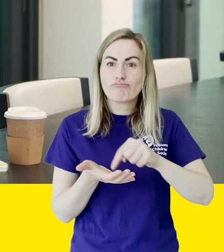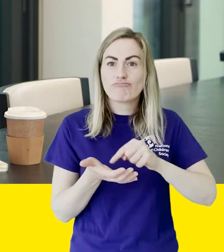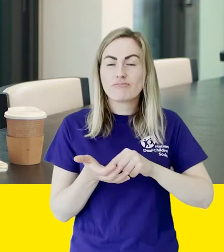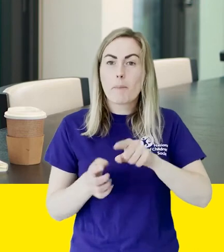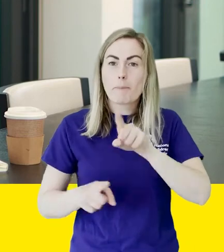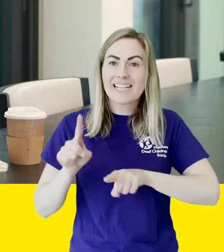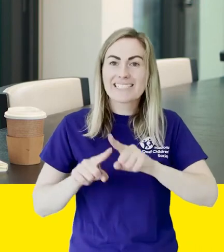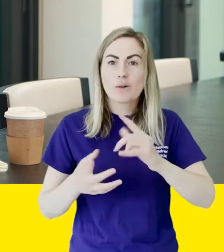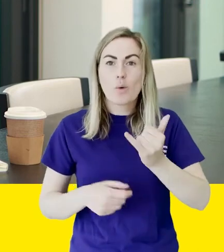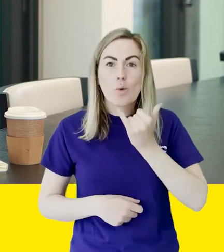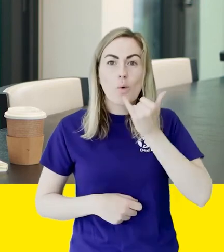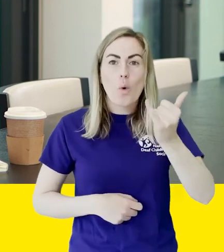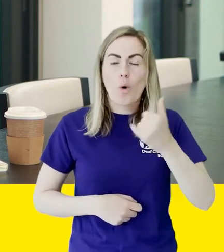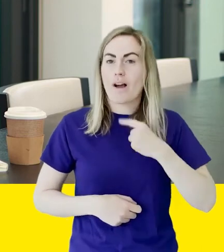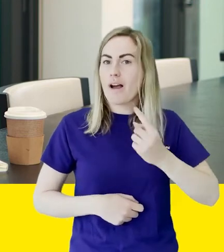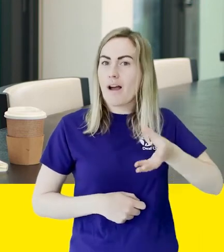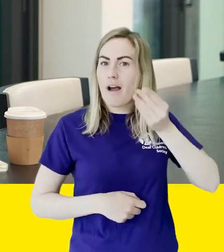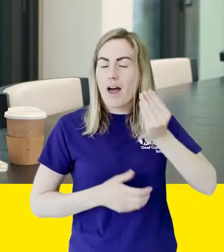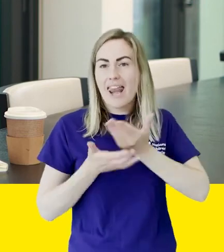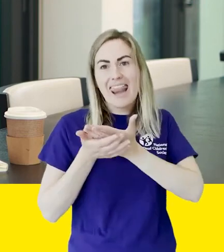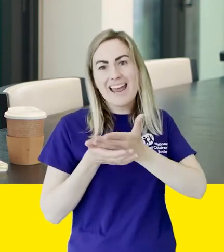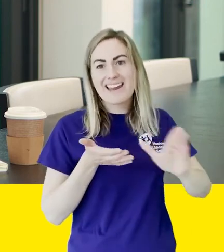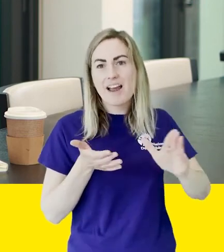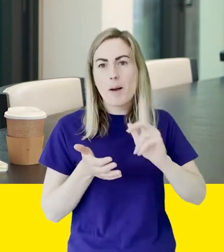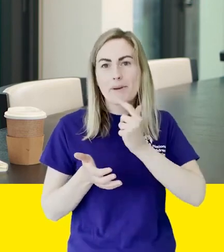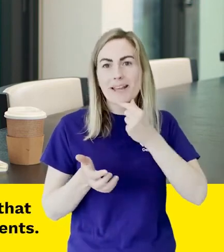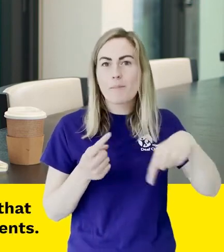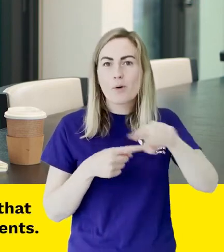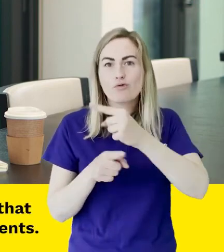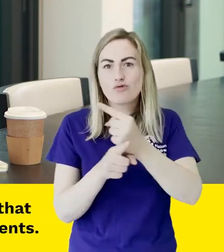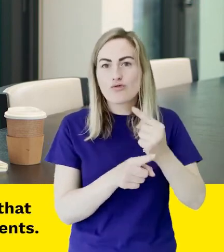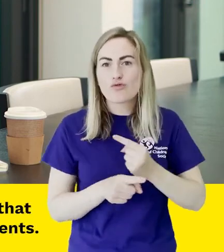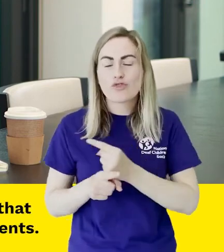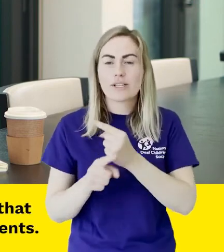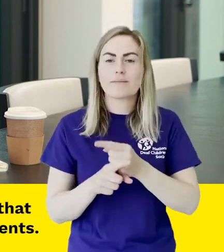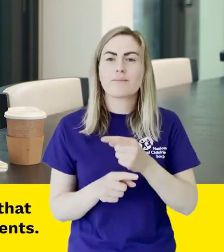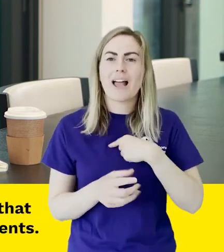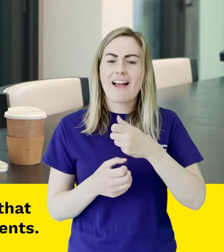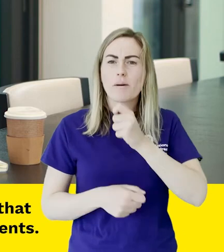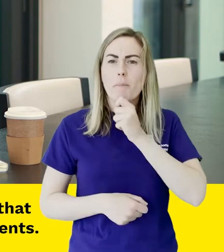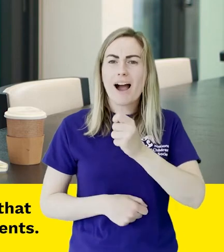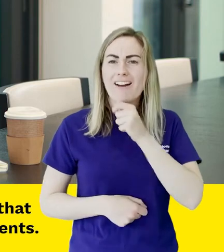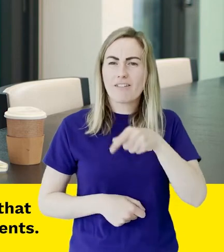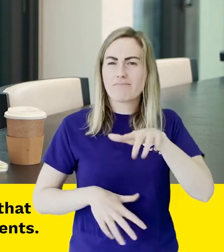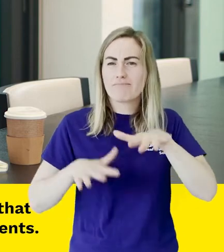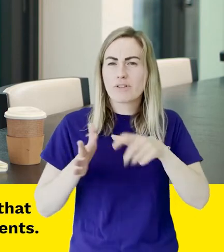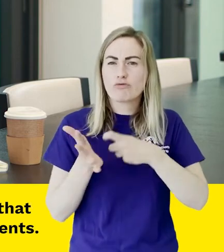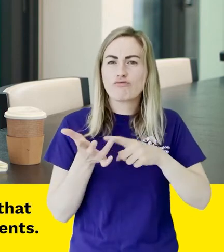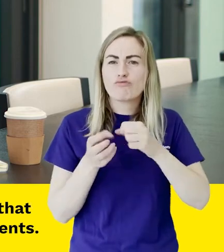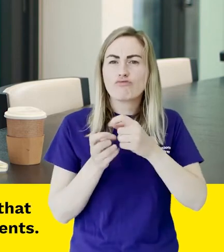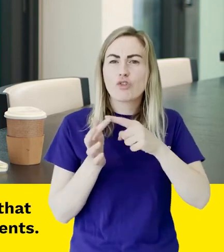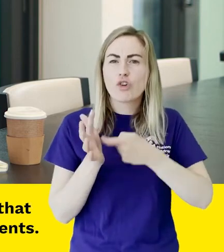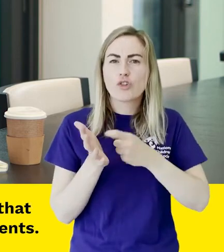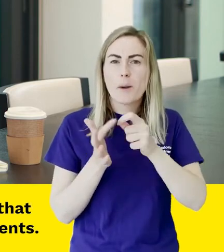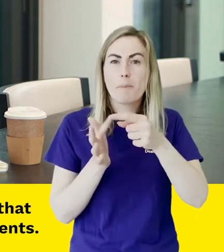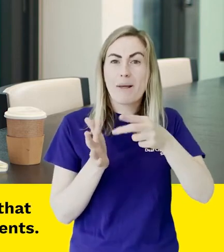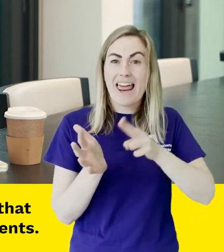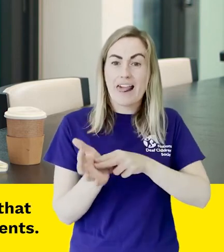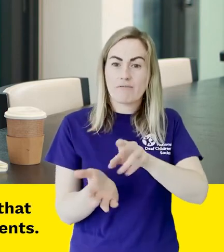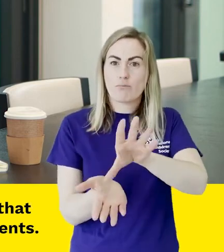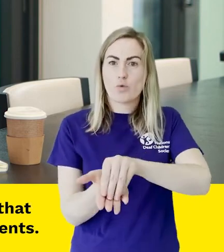into meetings and calls, I can hear people really clearly. I also have a microphone, a bit like a